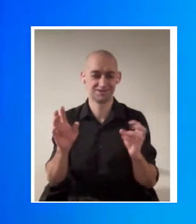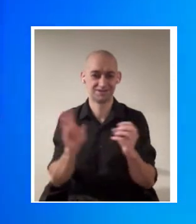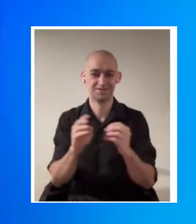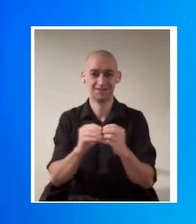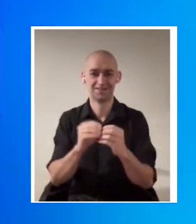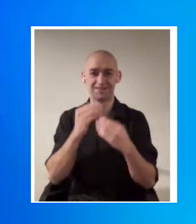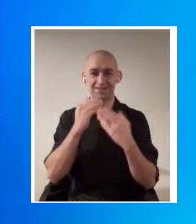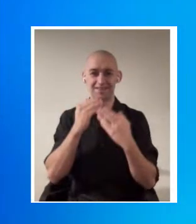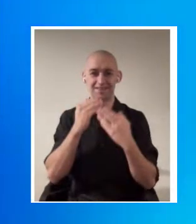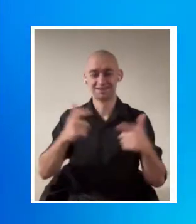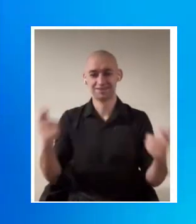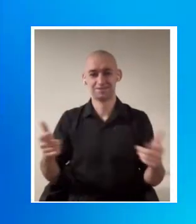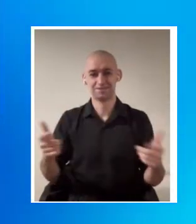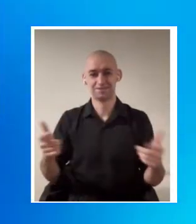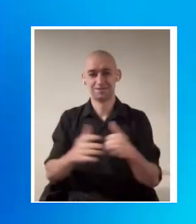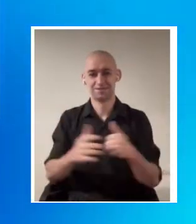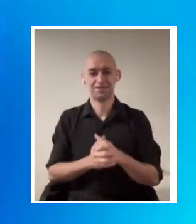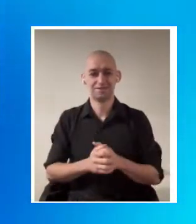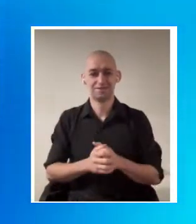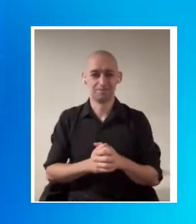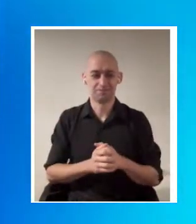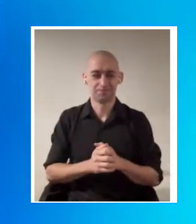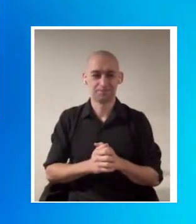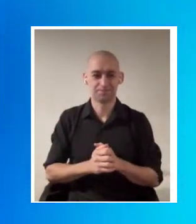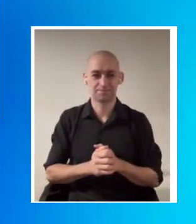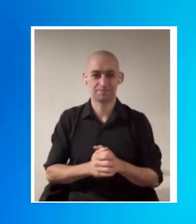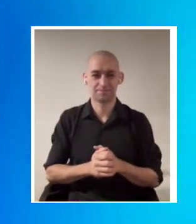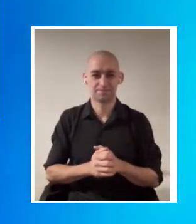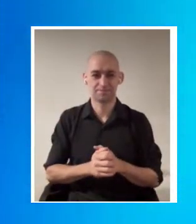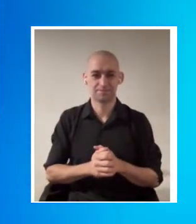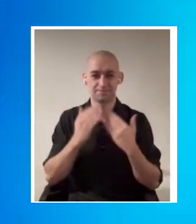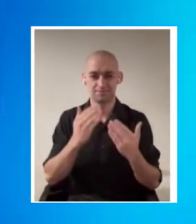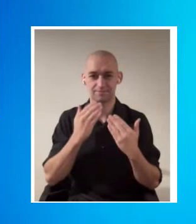much. Good. Thank you all. Thank you so Thank much. you.